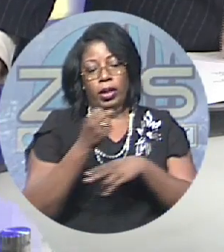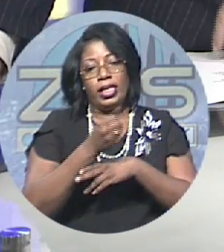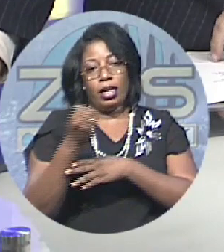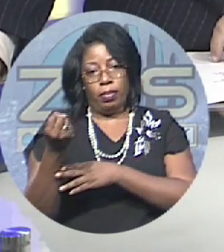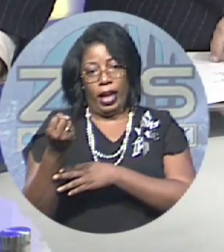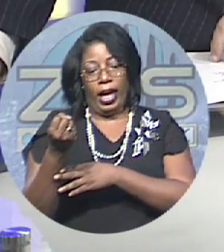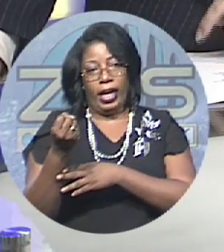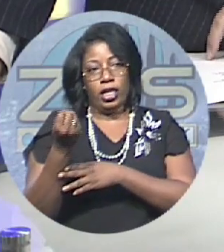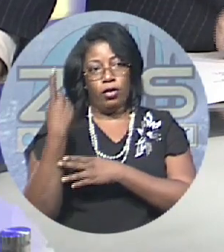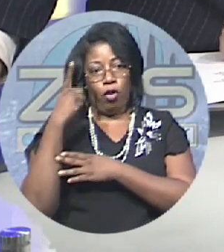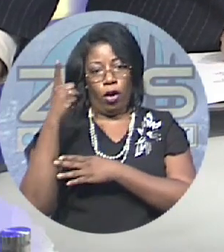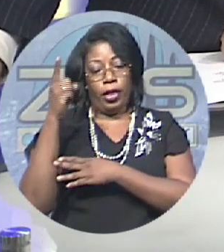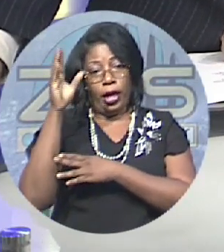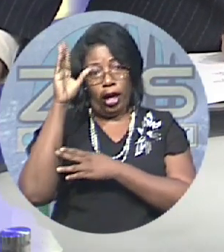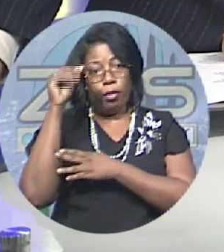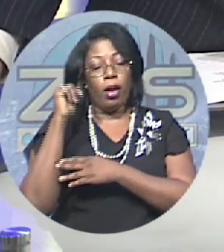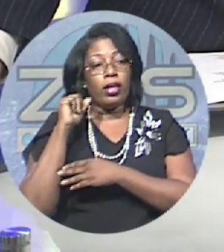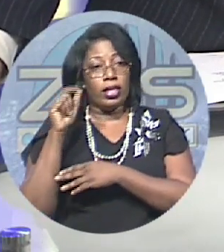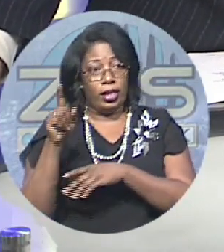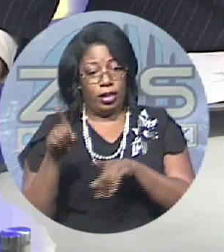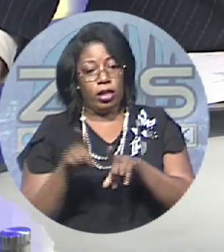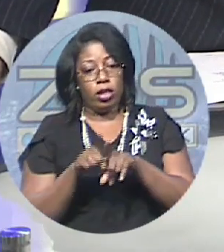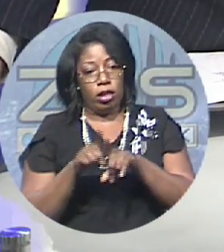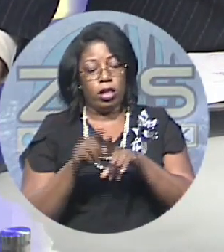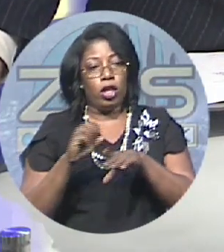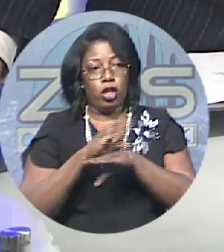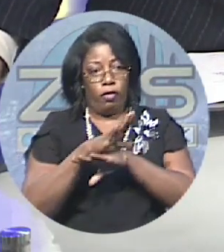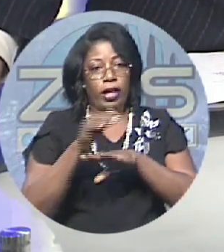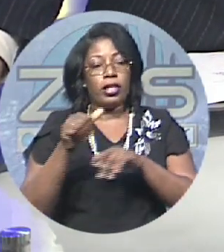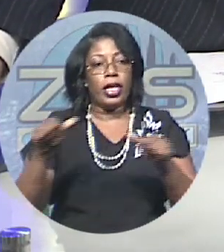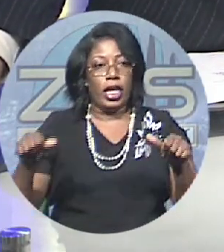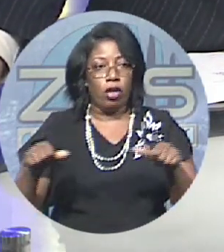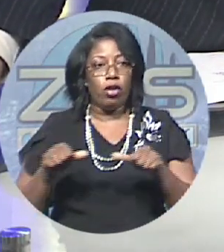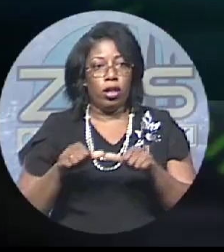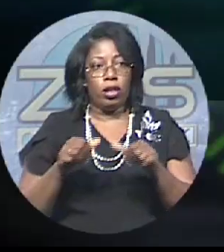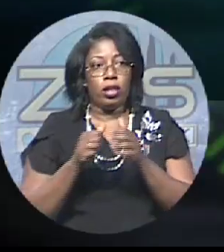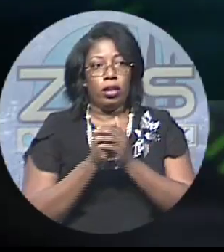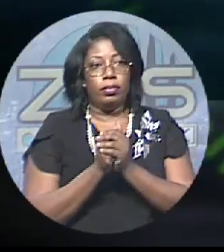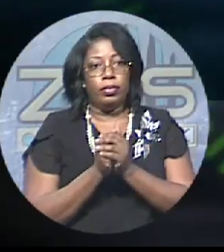their brothers and sisters in those affected areas. Here's Vaughn.